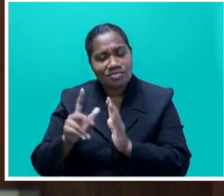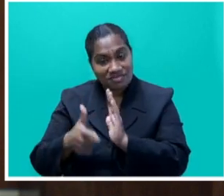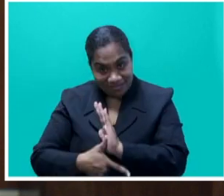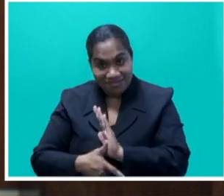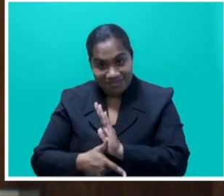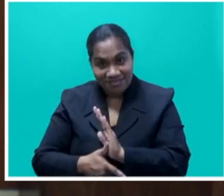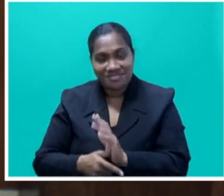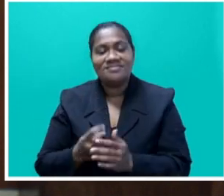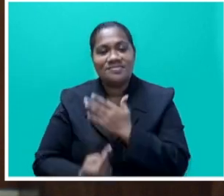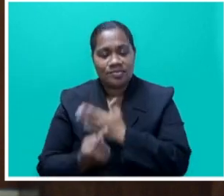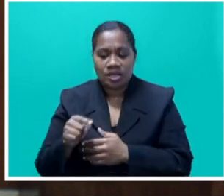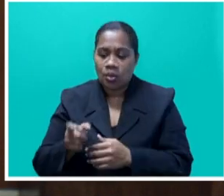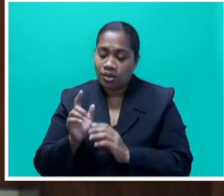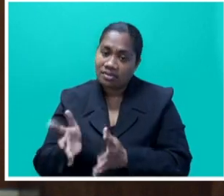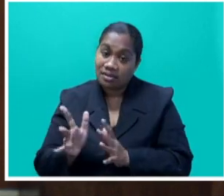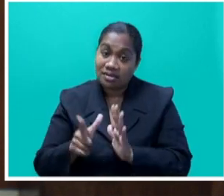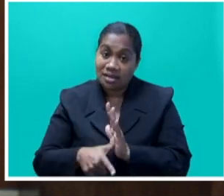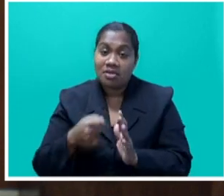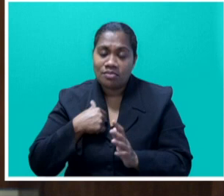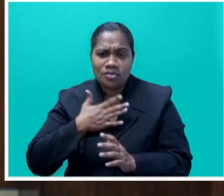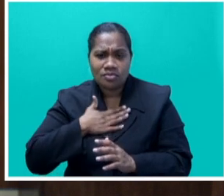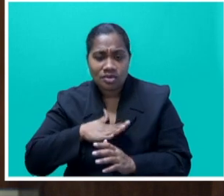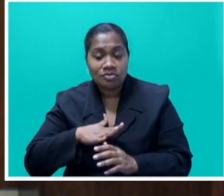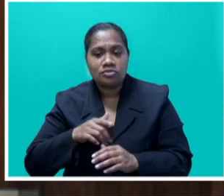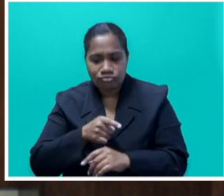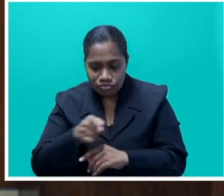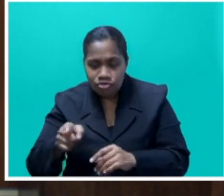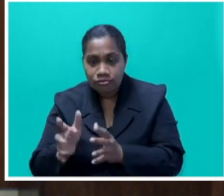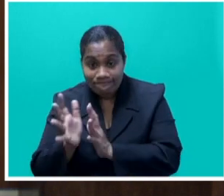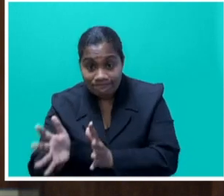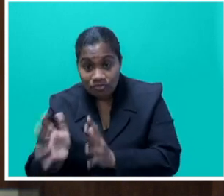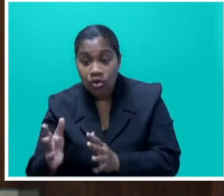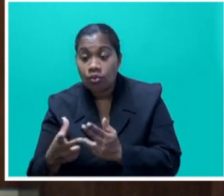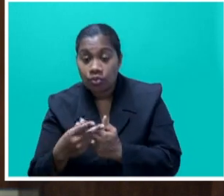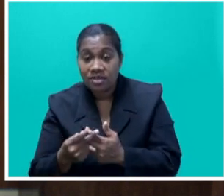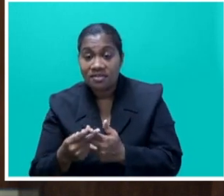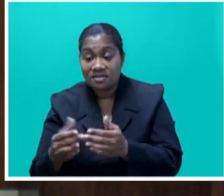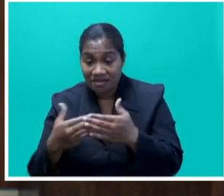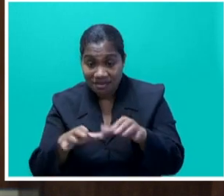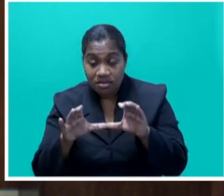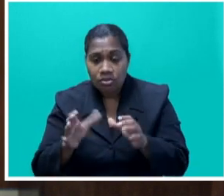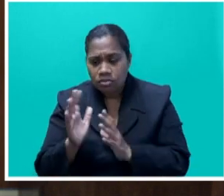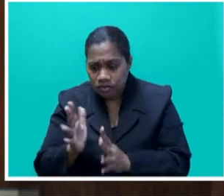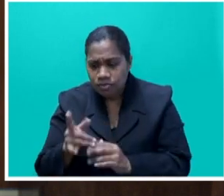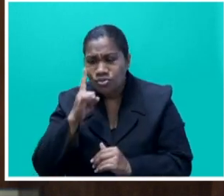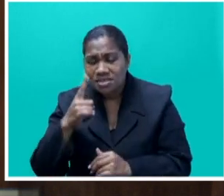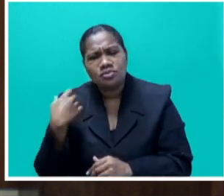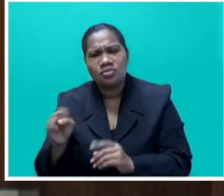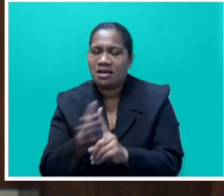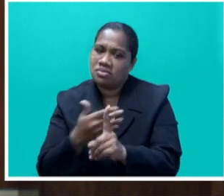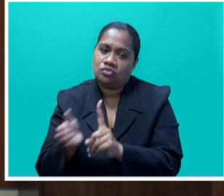sessions, and one of the Talanoa sessions I would like you to have with your communities, with your advisory councillors, is to see that there's no abuse for the